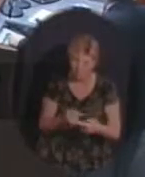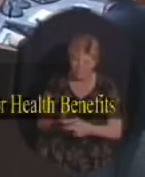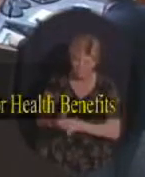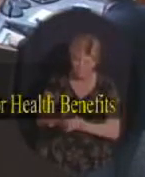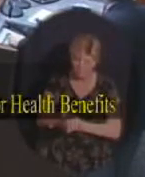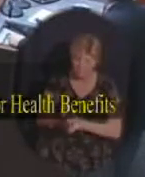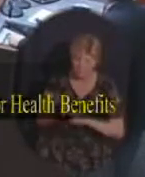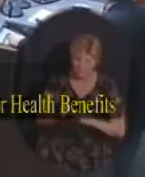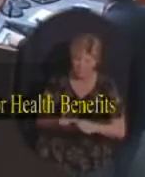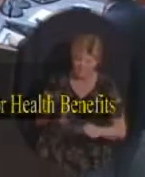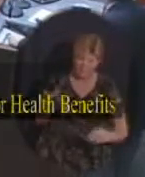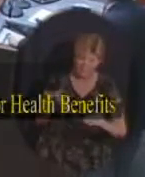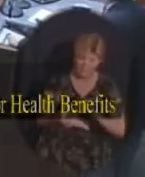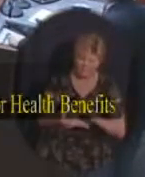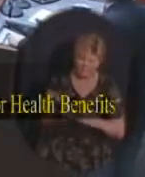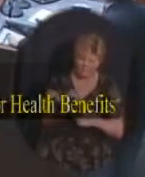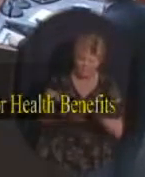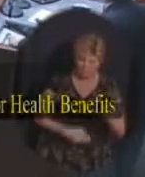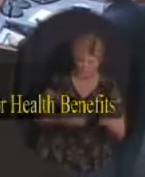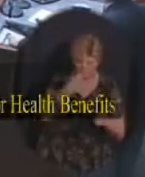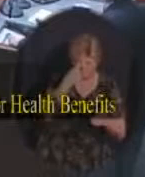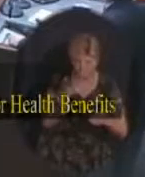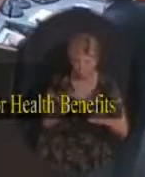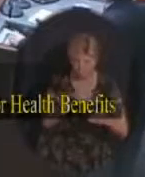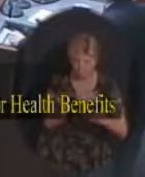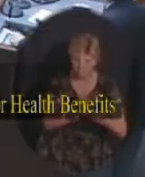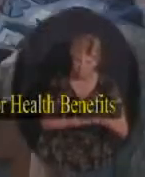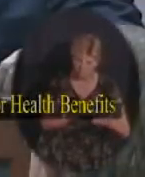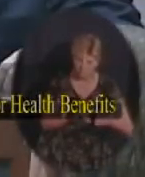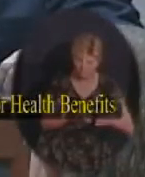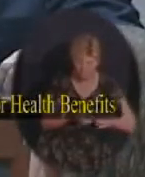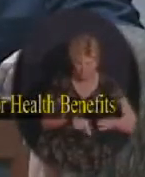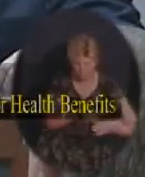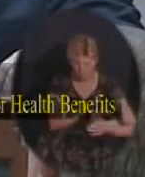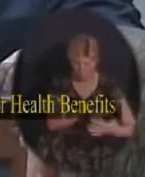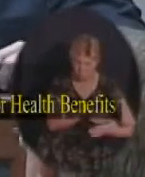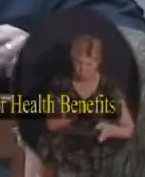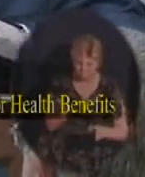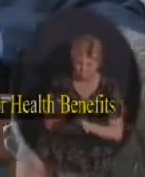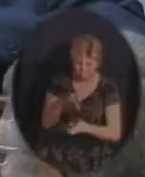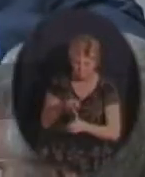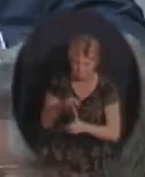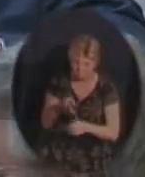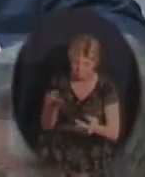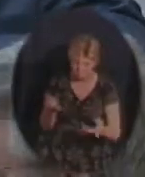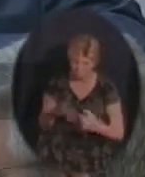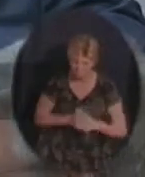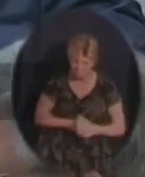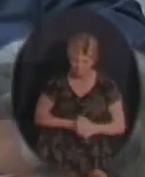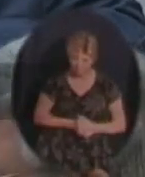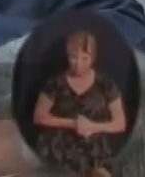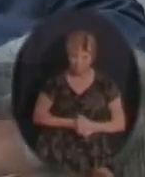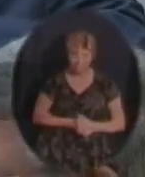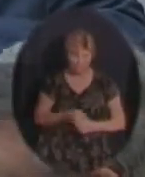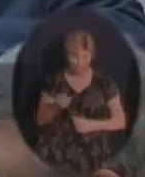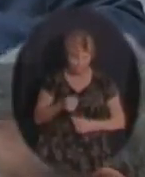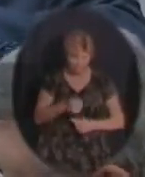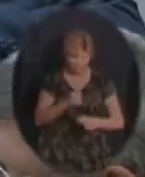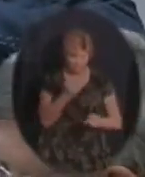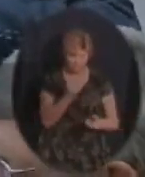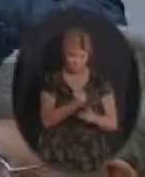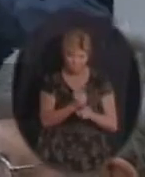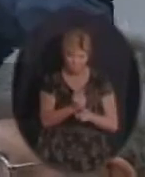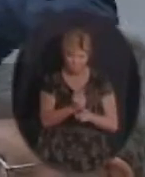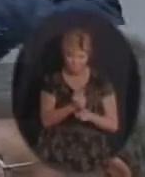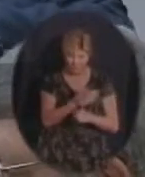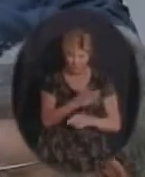brokerage firm based upon that volume. That would be correct, and a lot of them even come into play. It says even based on the volume, it's based on